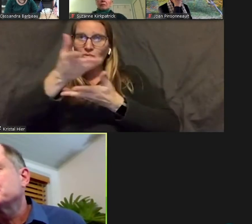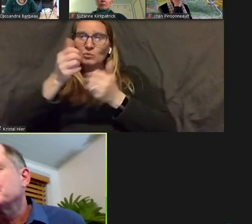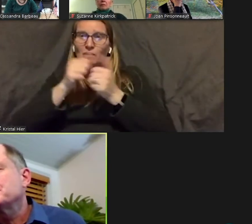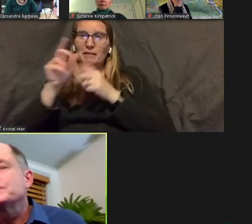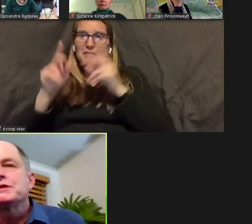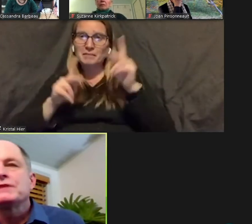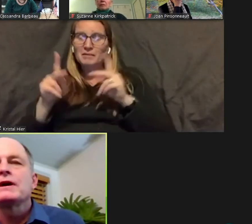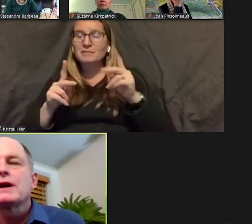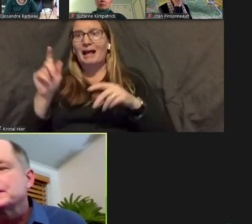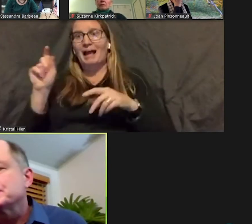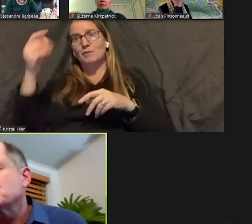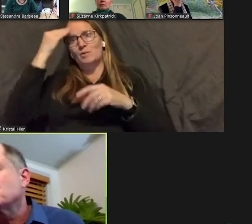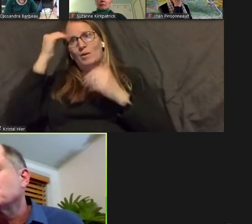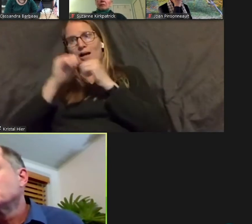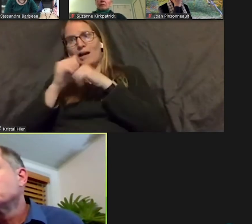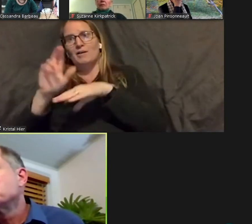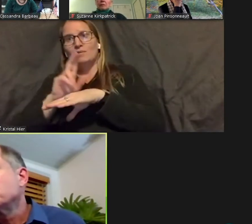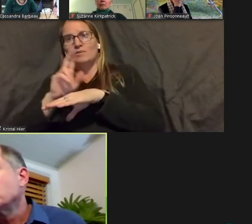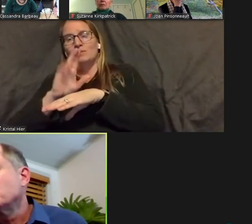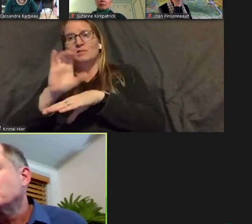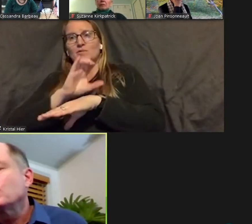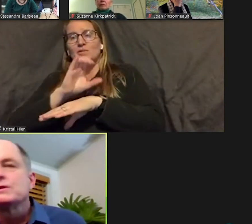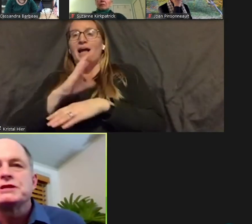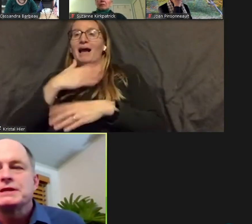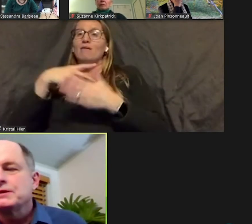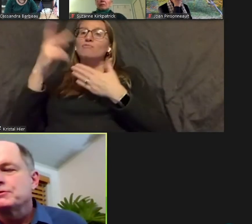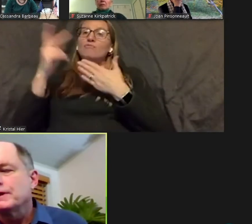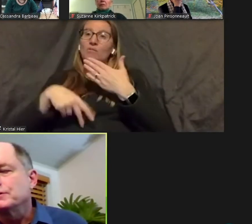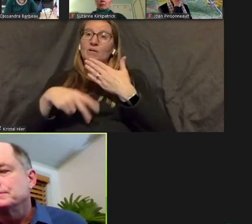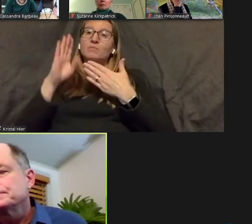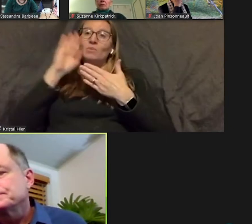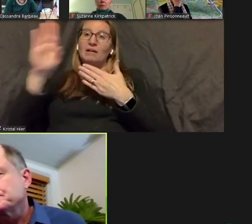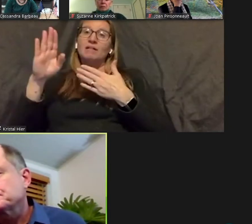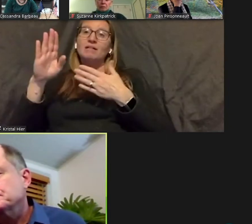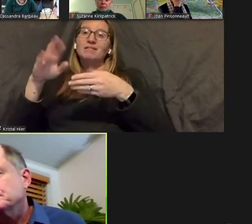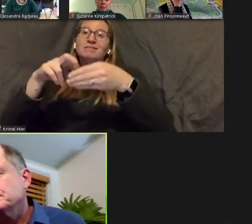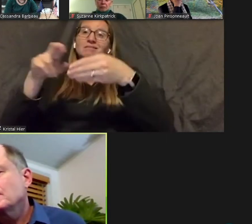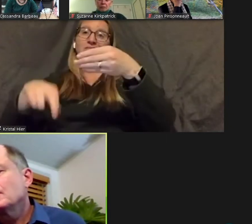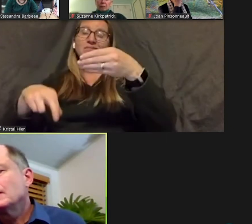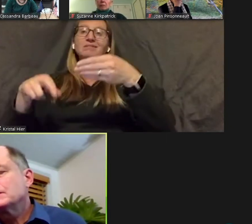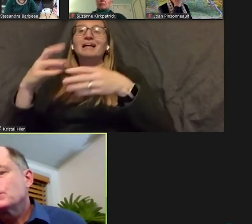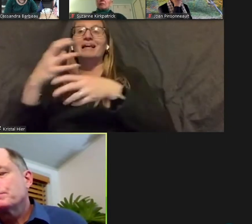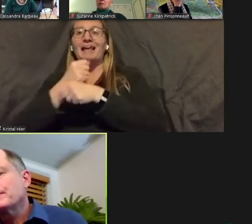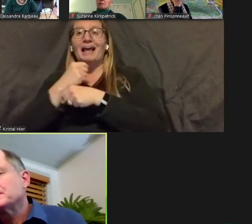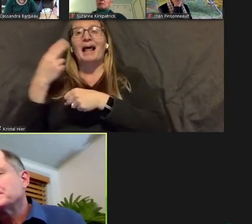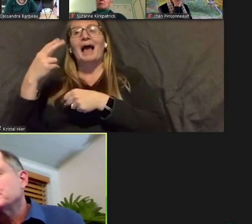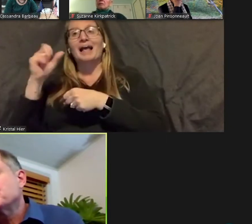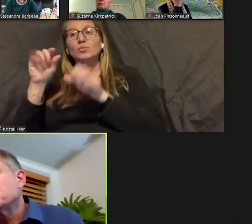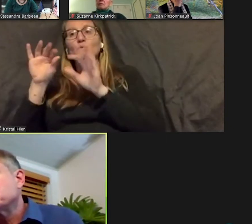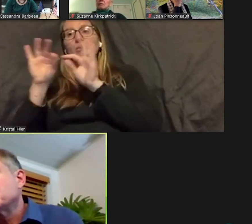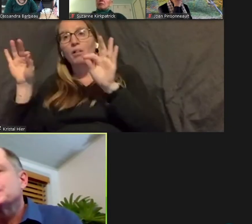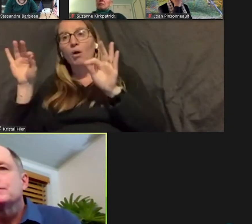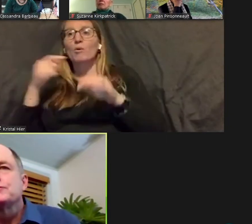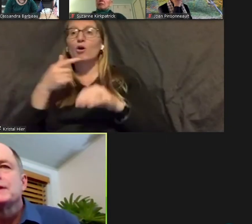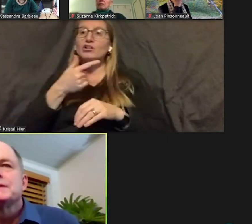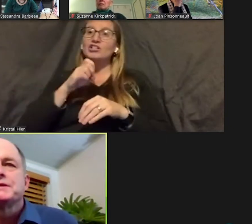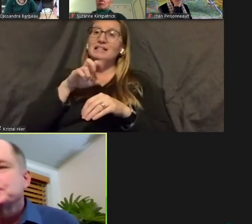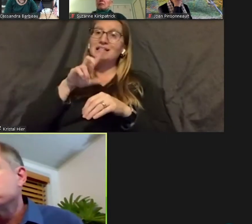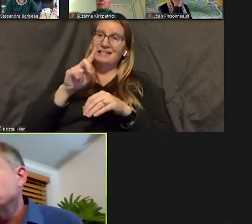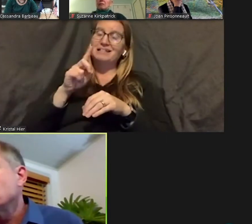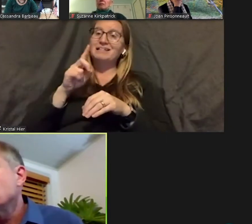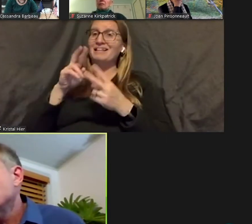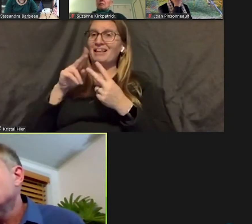Our programs lead to achieving a high school diploma or GED credential. So we prepare students for